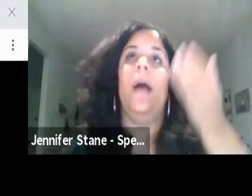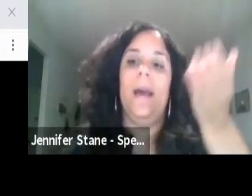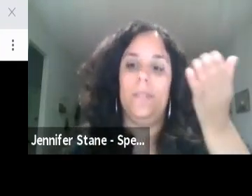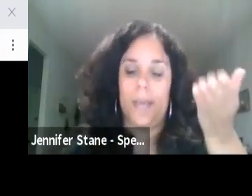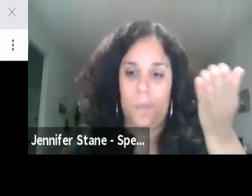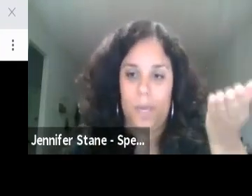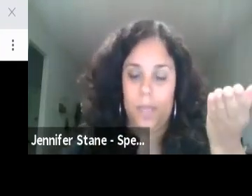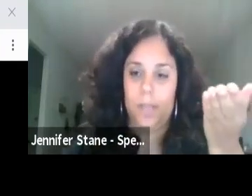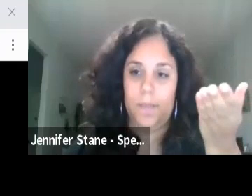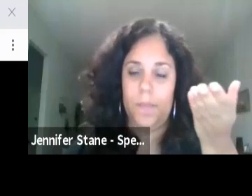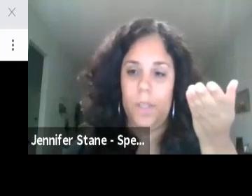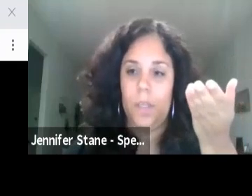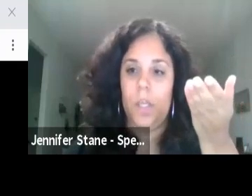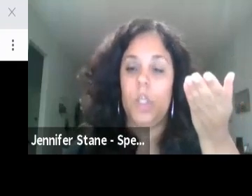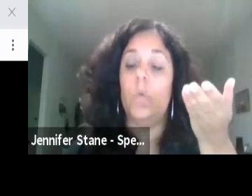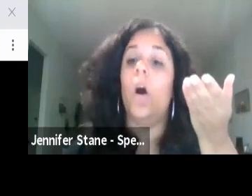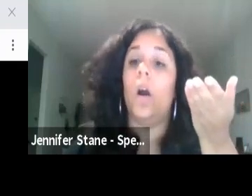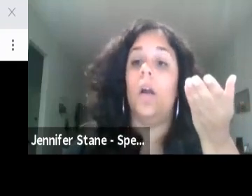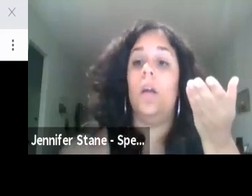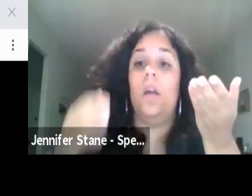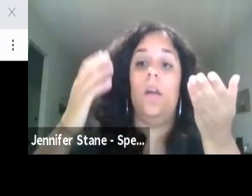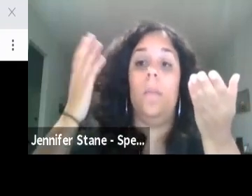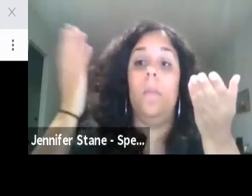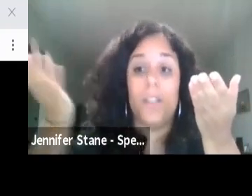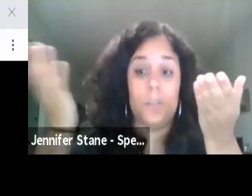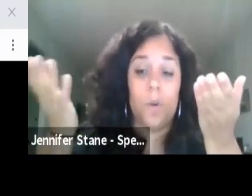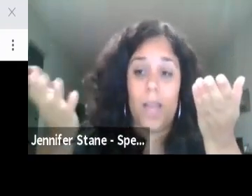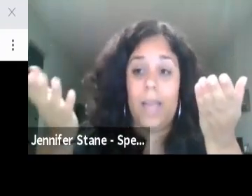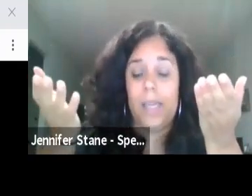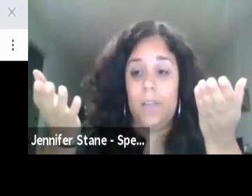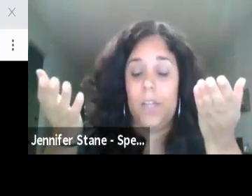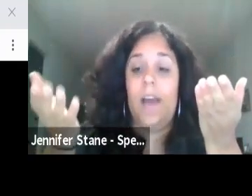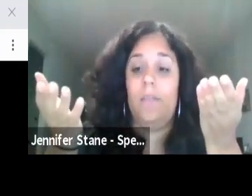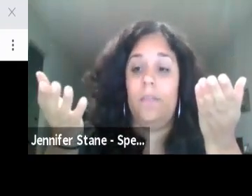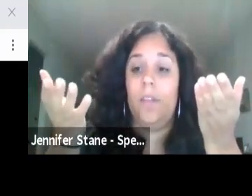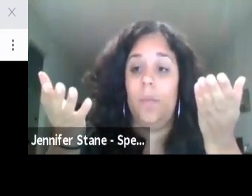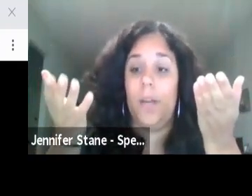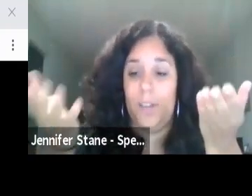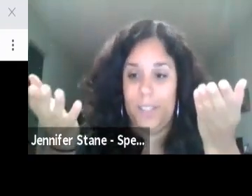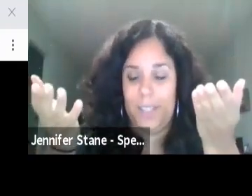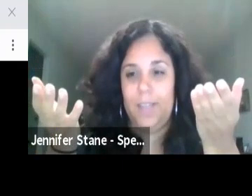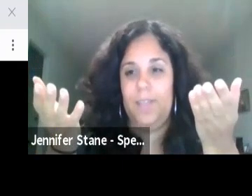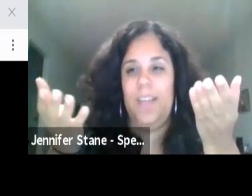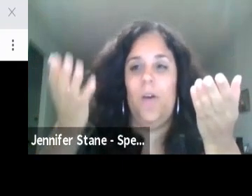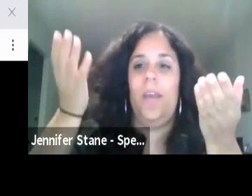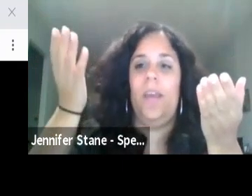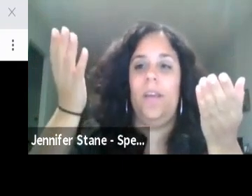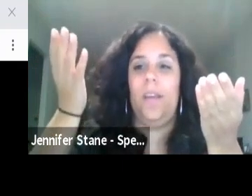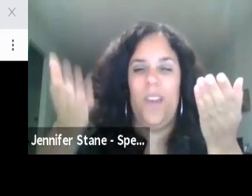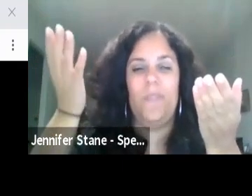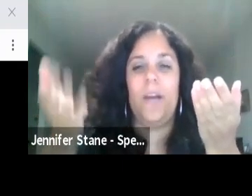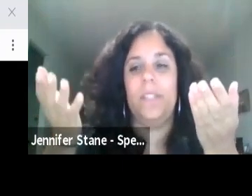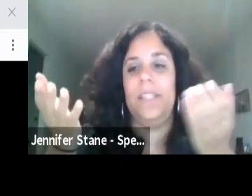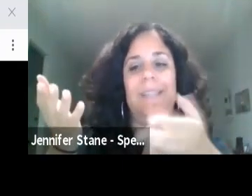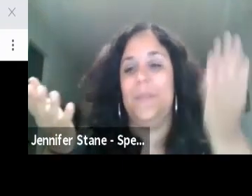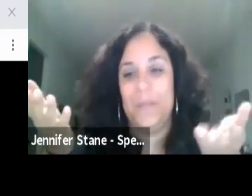you have diabetes, you are much more likely to have periodontal disease. Now, if